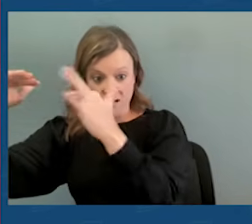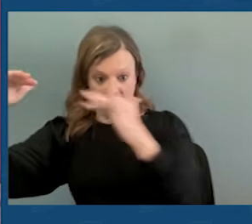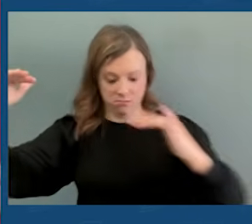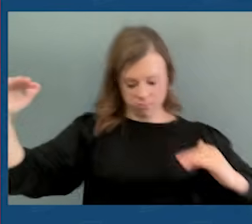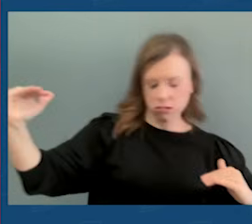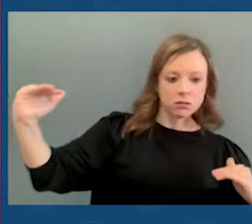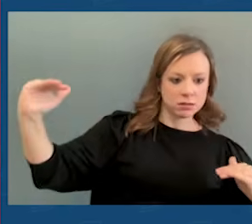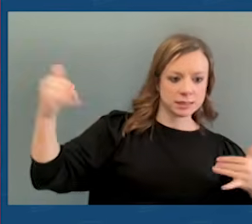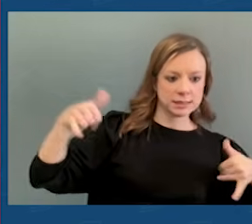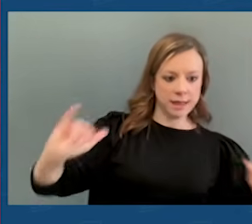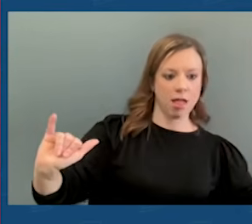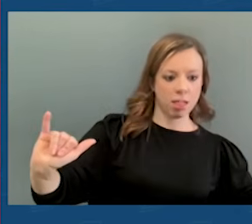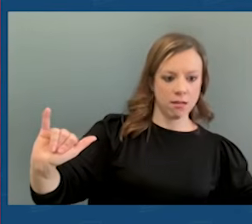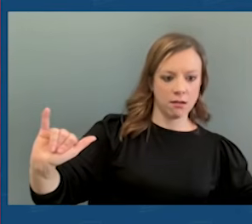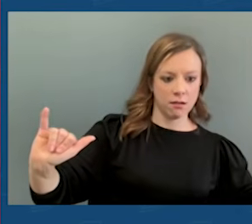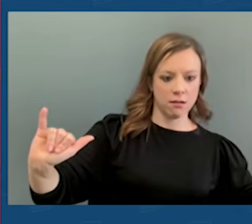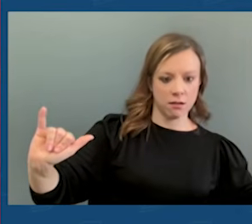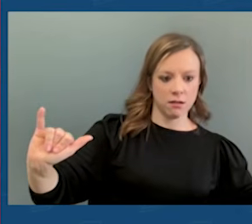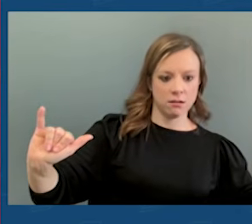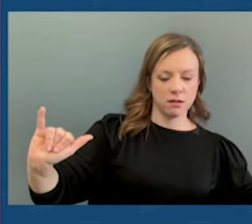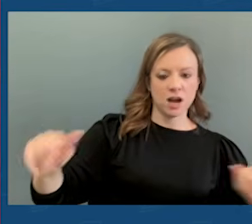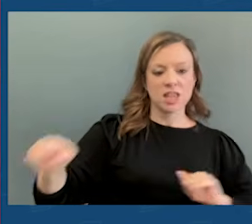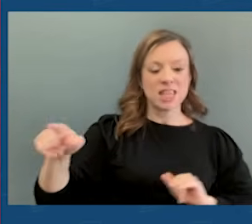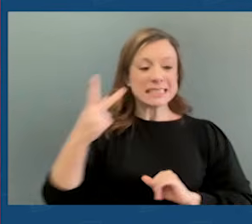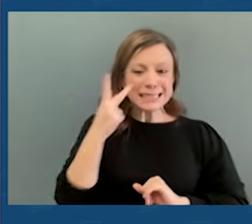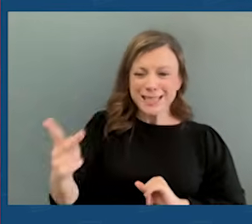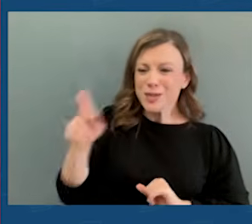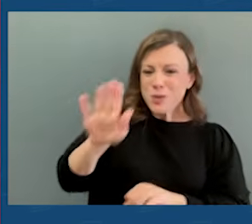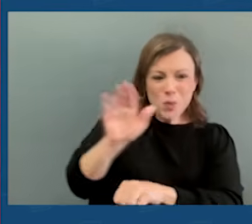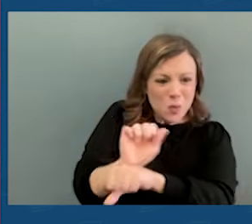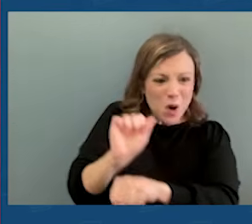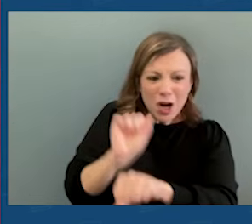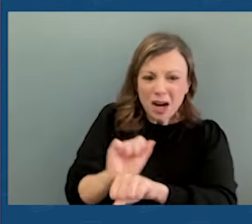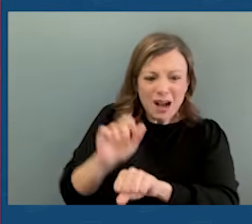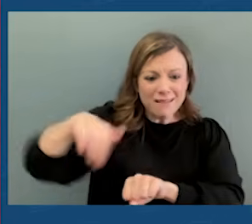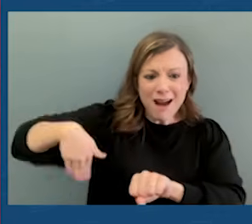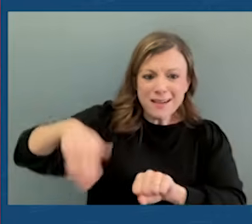the past and see today and say, your work is not done.